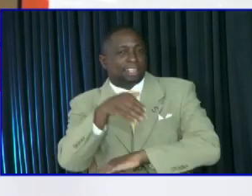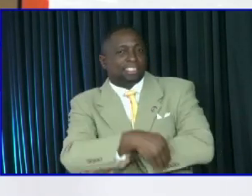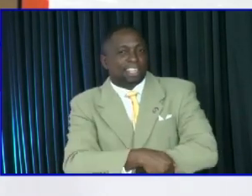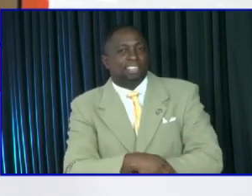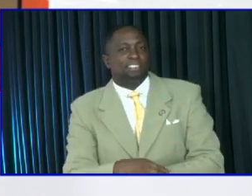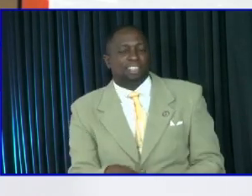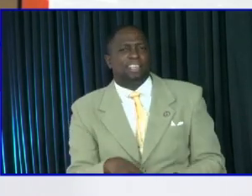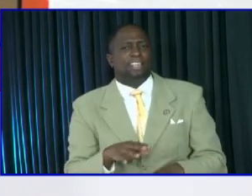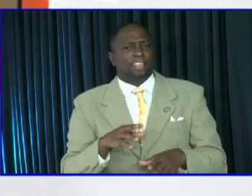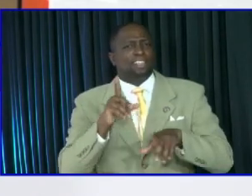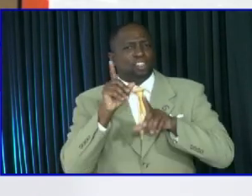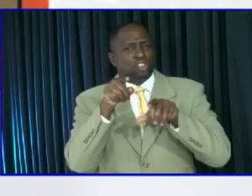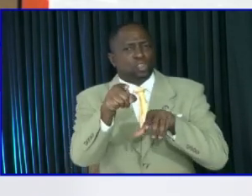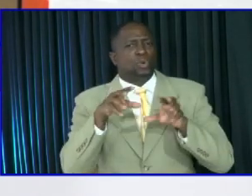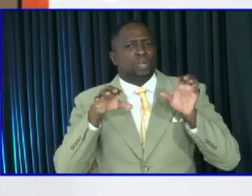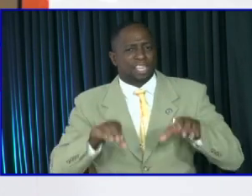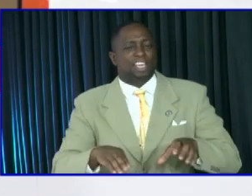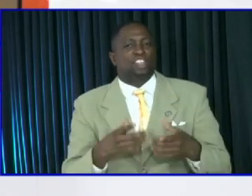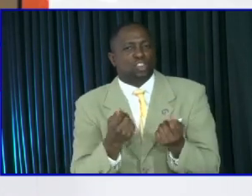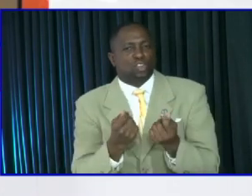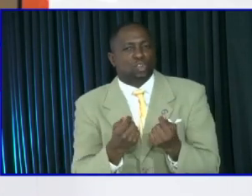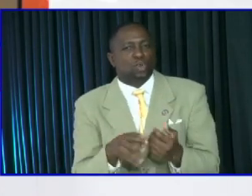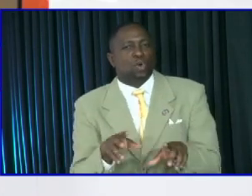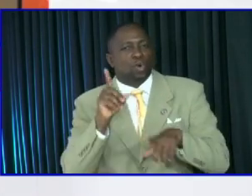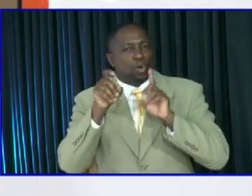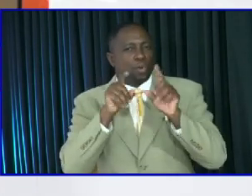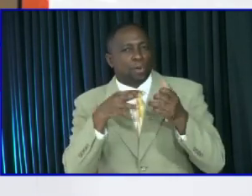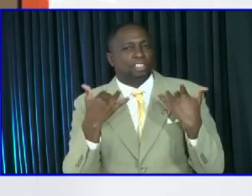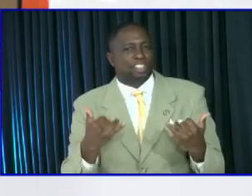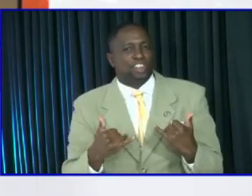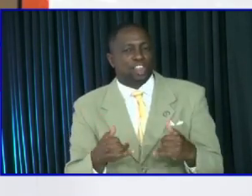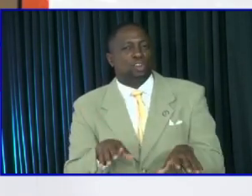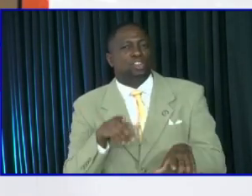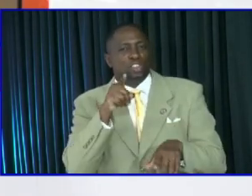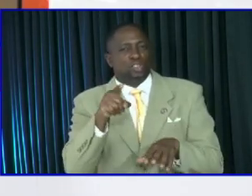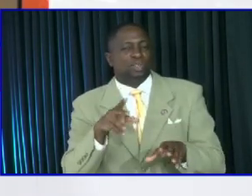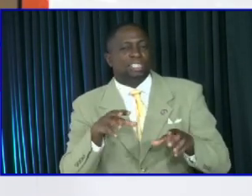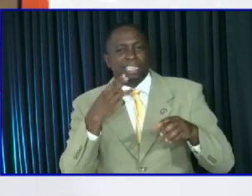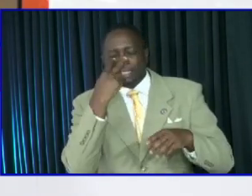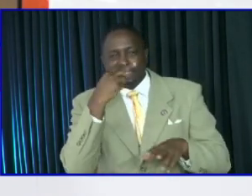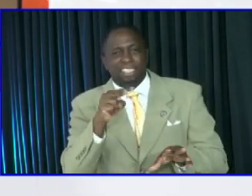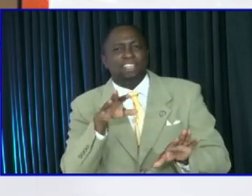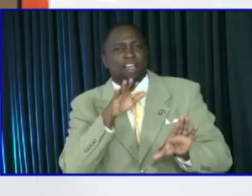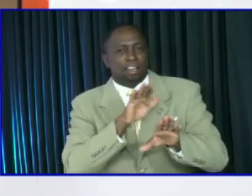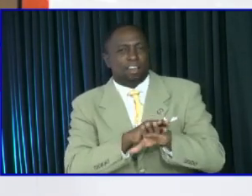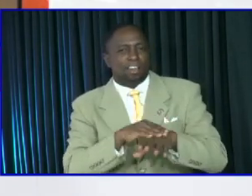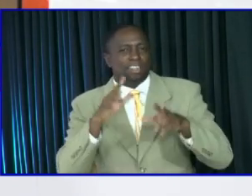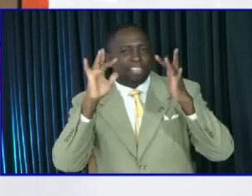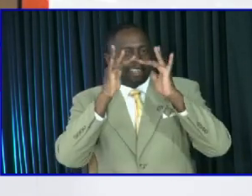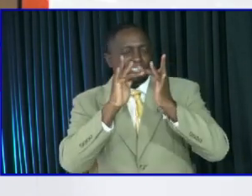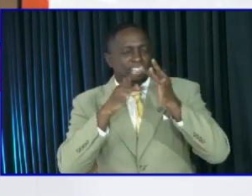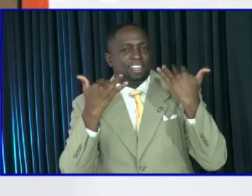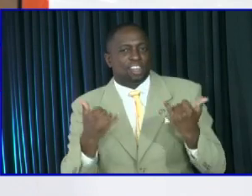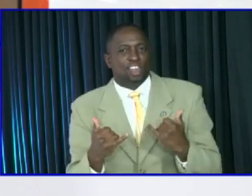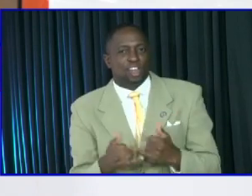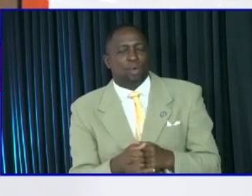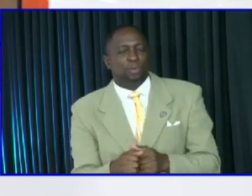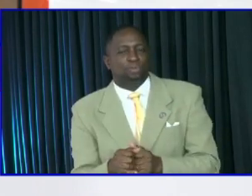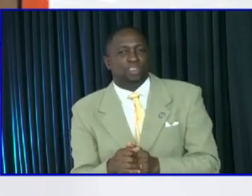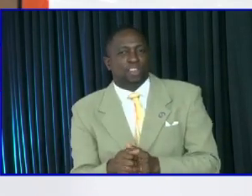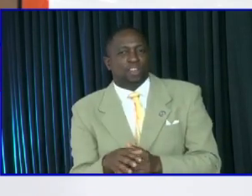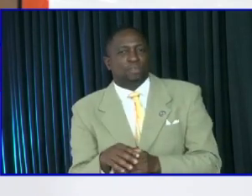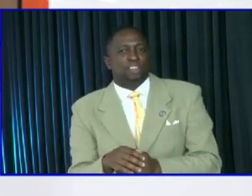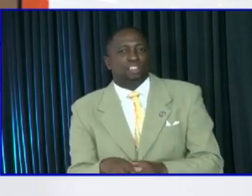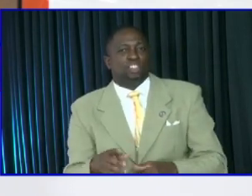participate and engage with us by doing the quiz at this time. It will be terminated when the preacher gets up to speak.